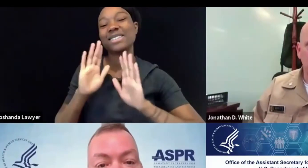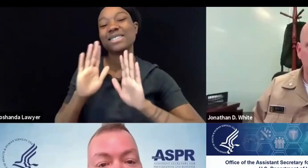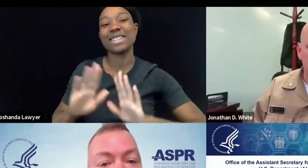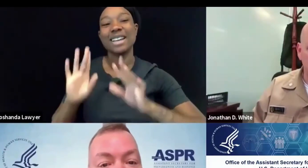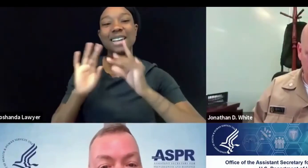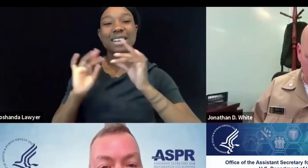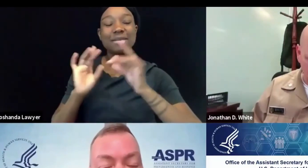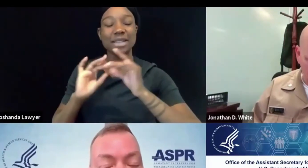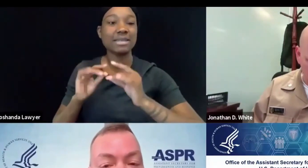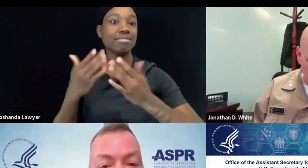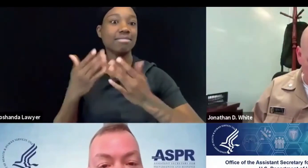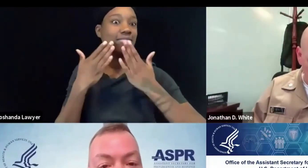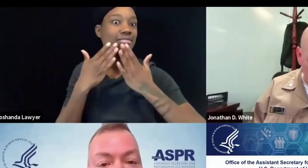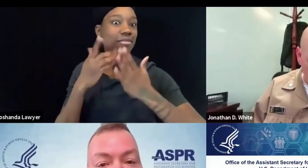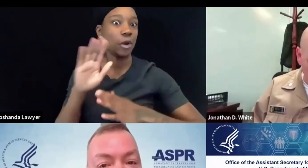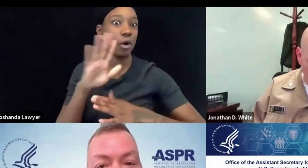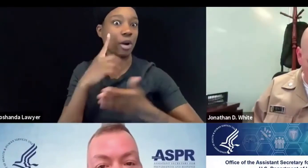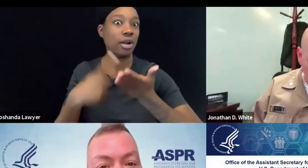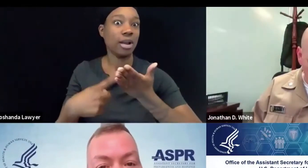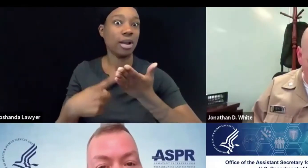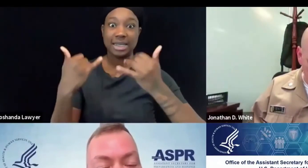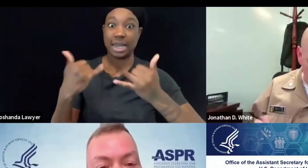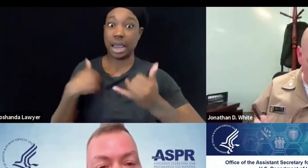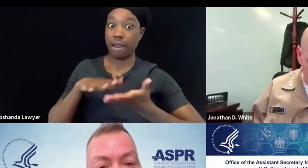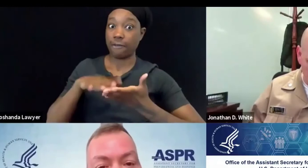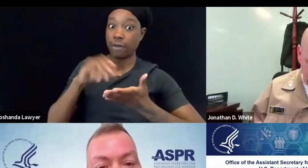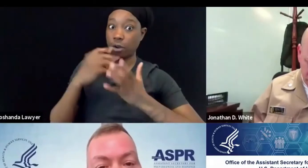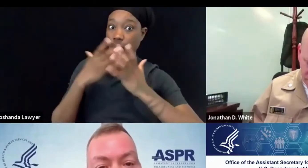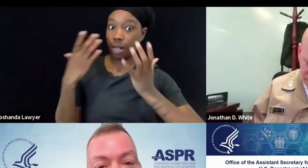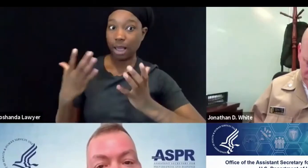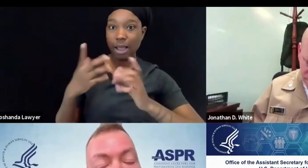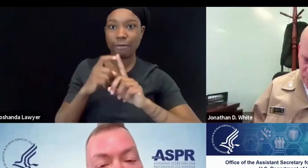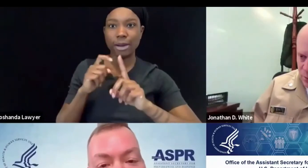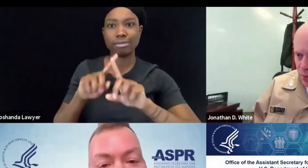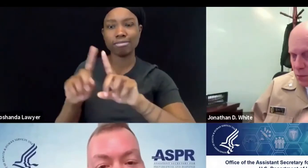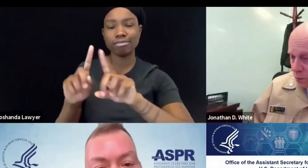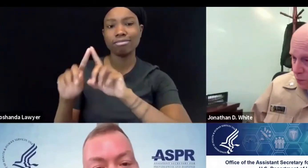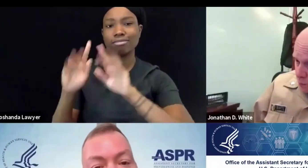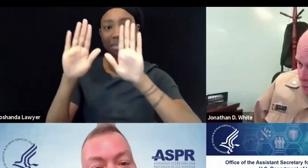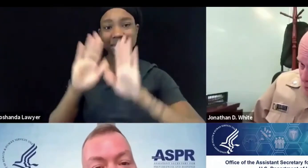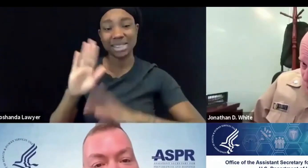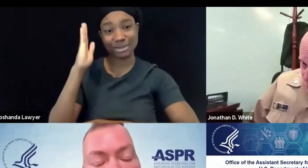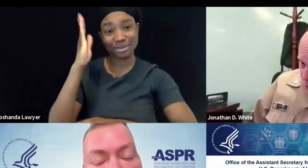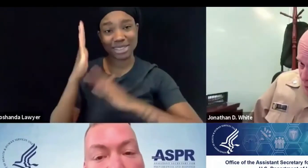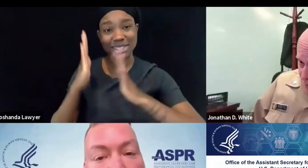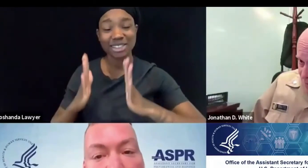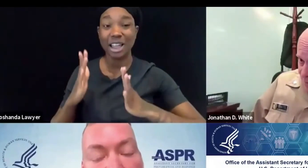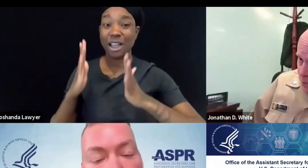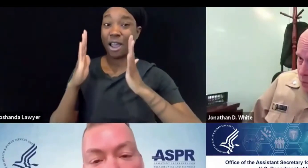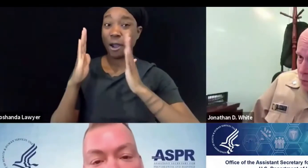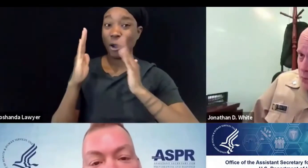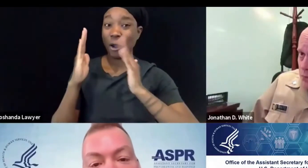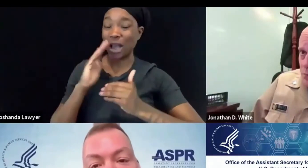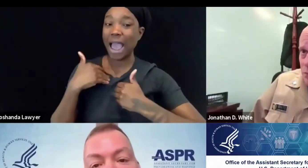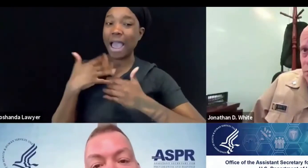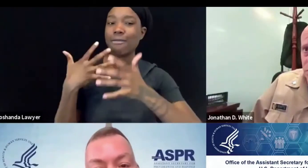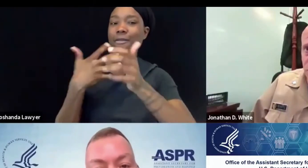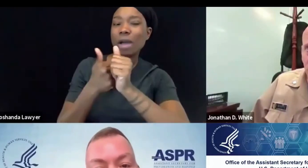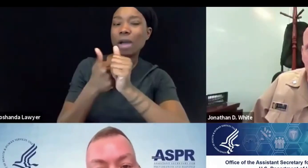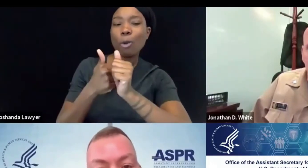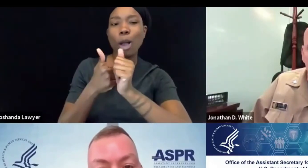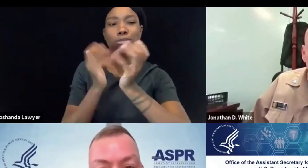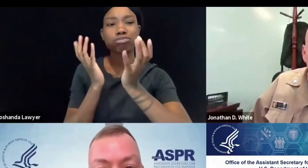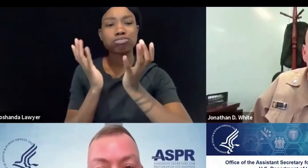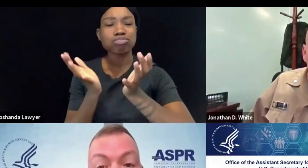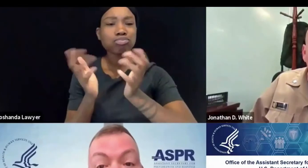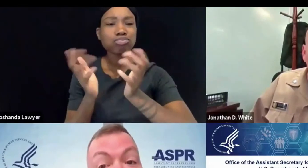discussion today. I know I've learned a lot just in listening to these great speakers, and I hope that there'll be some follow-up with some of you later because this has